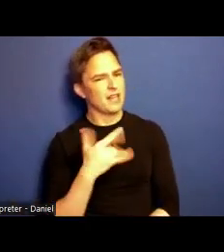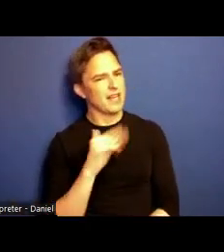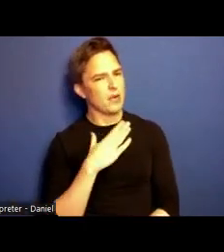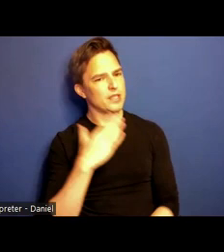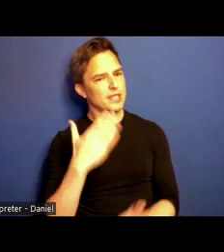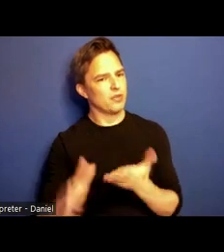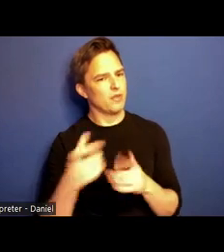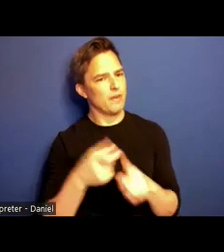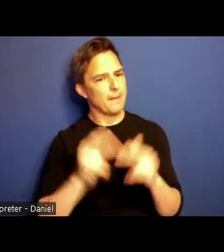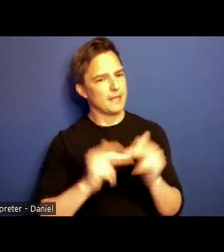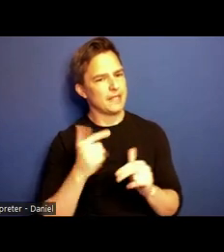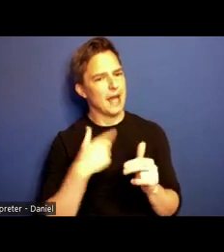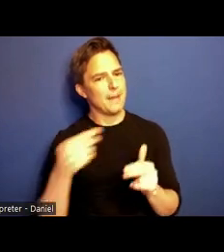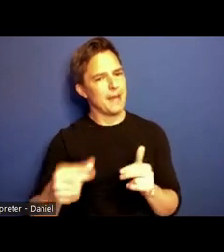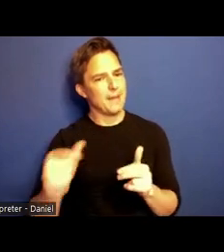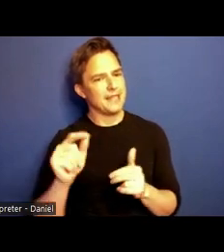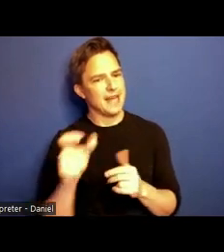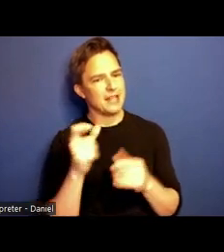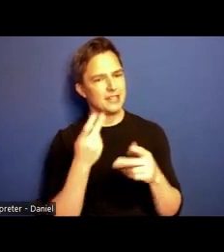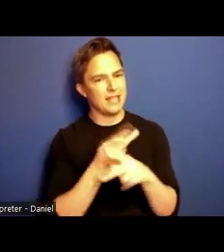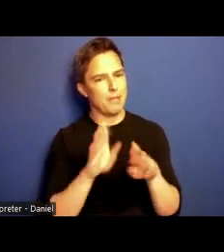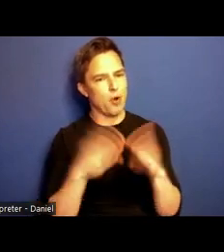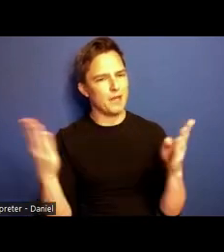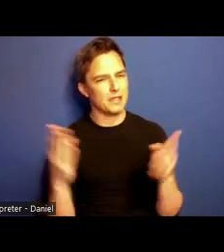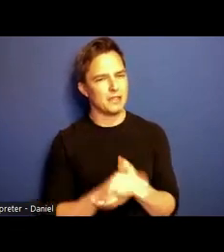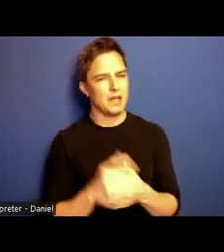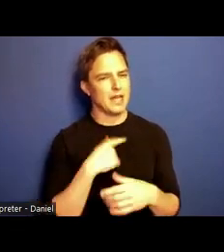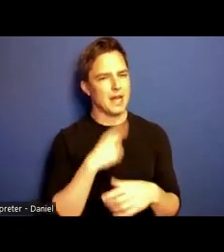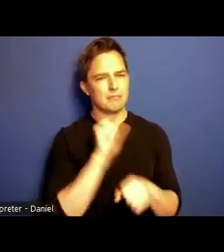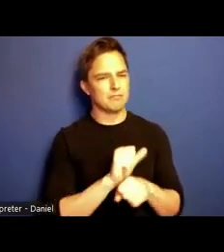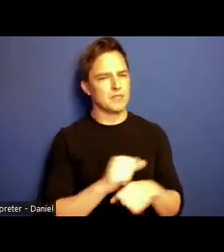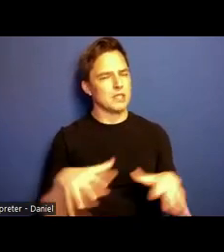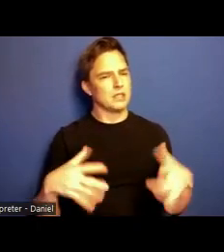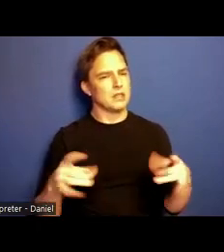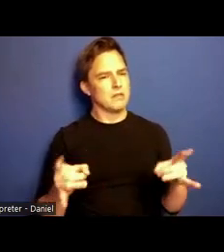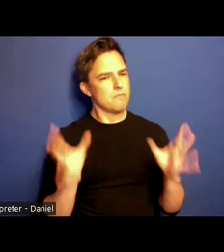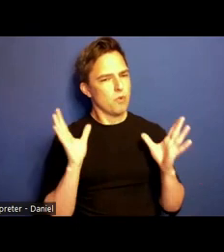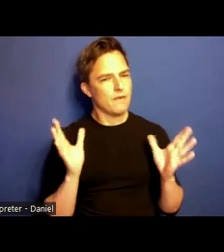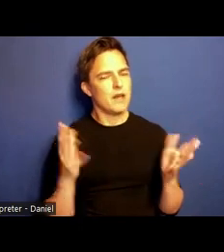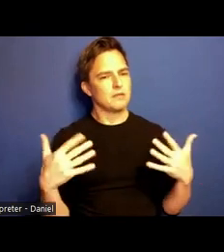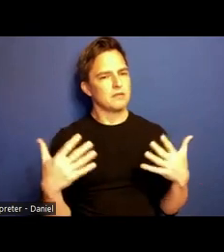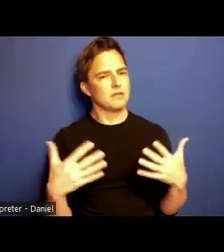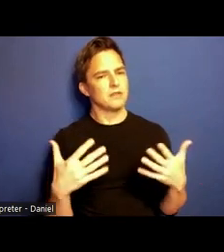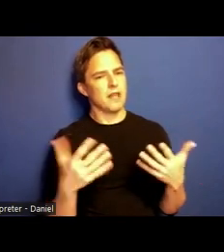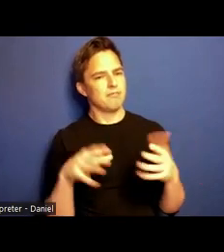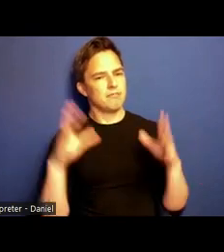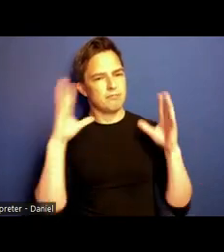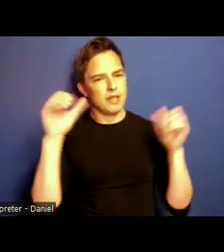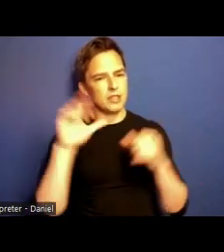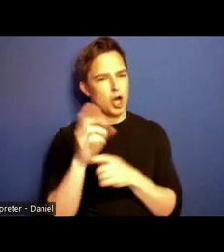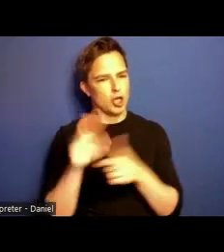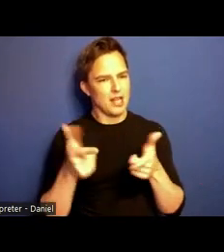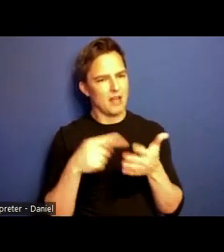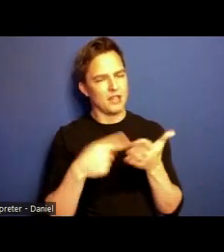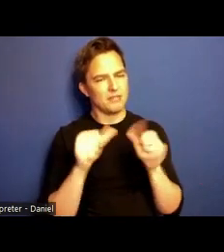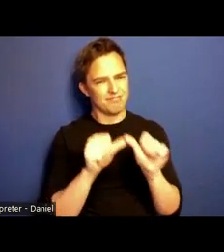from a building that I pay taxes to keep open, and I am absolutely mortified that President Carter is allowing this to go on.